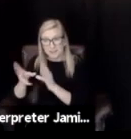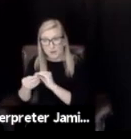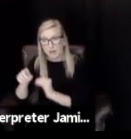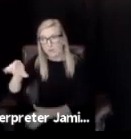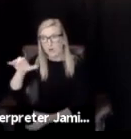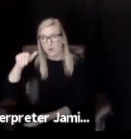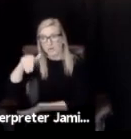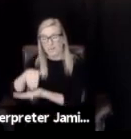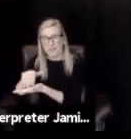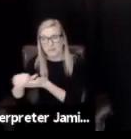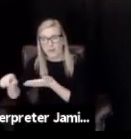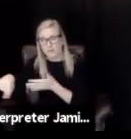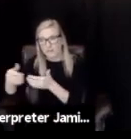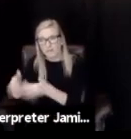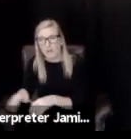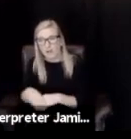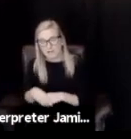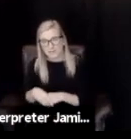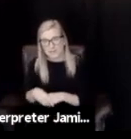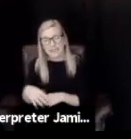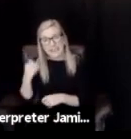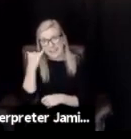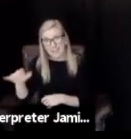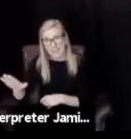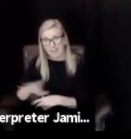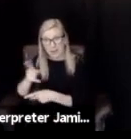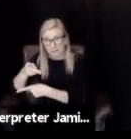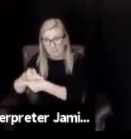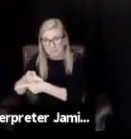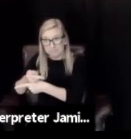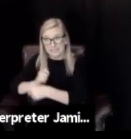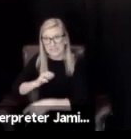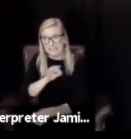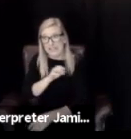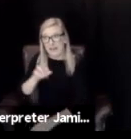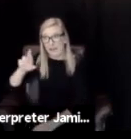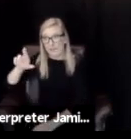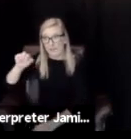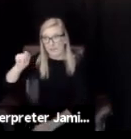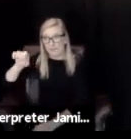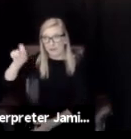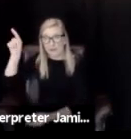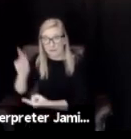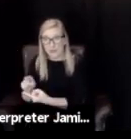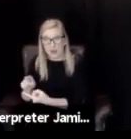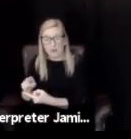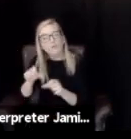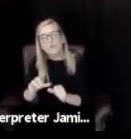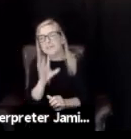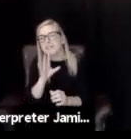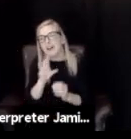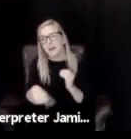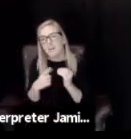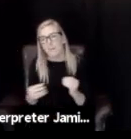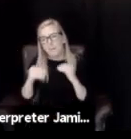their retention rate. If their retention rate is low, then you can talk higher numbers because they're going to want to retain. And if you talk about